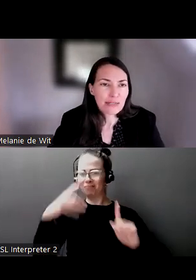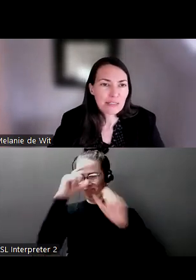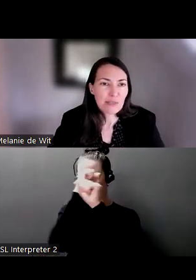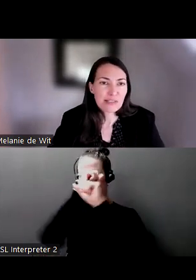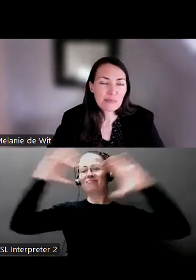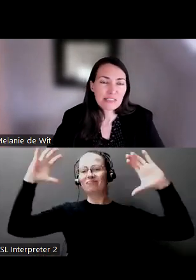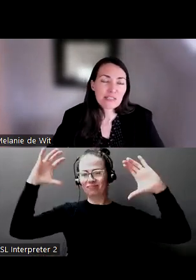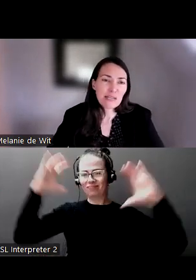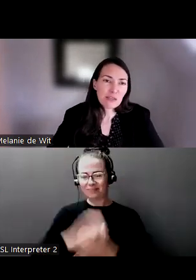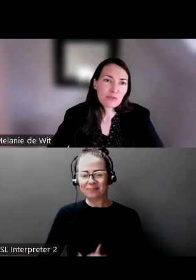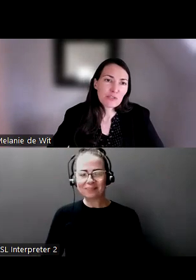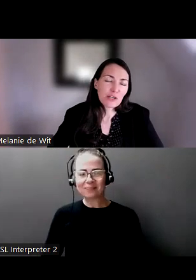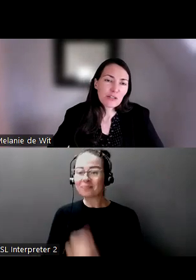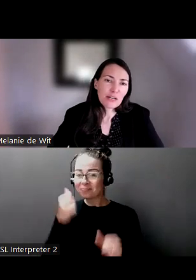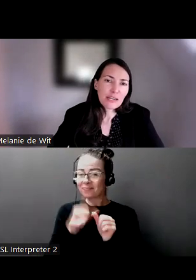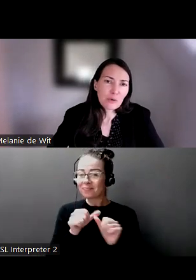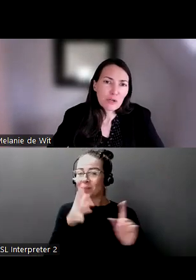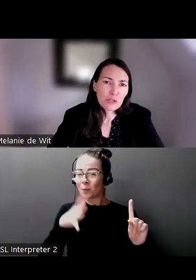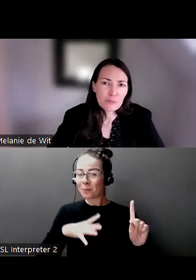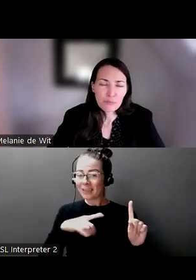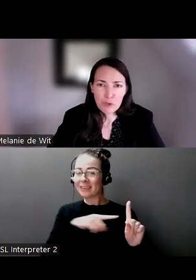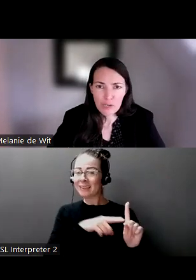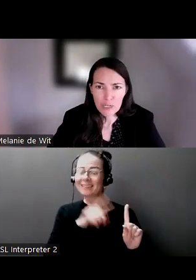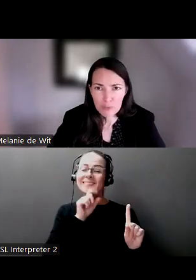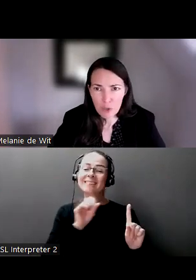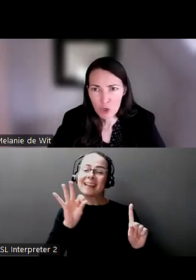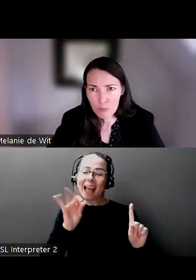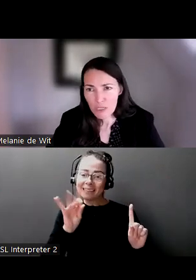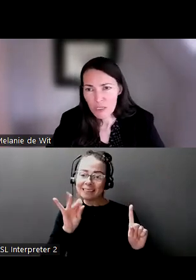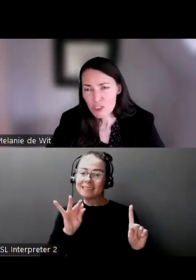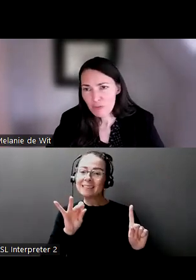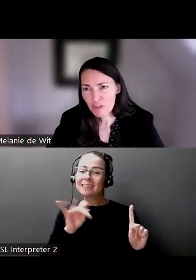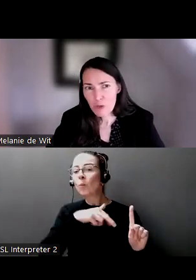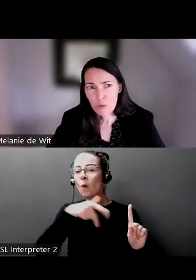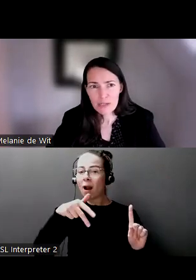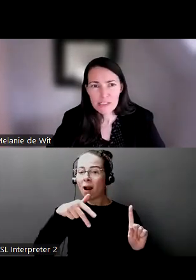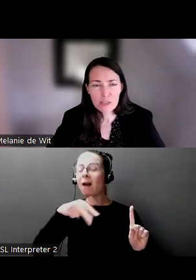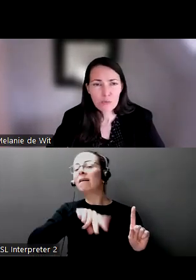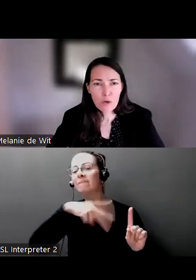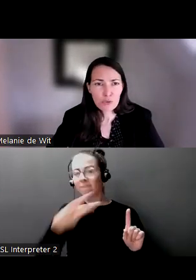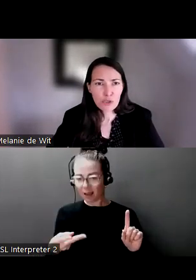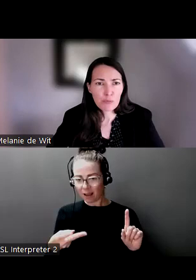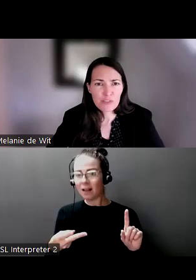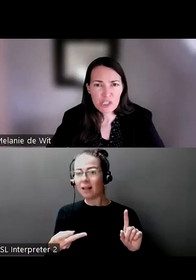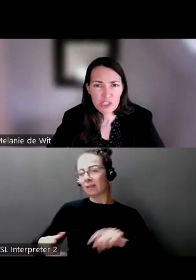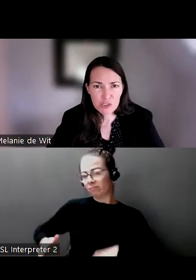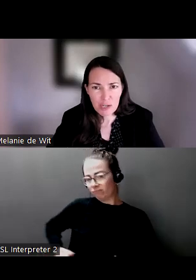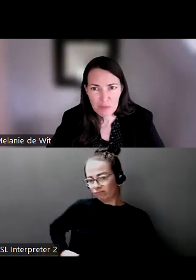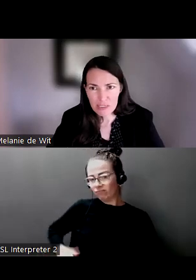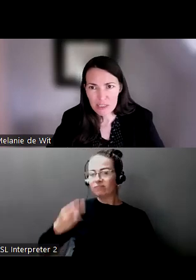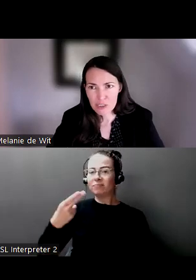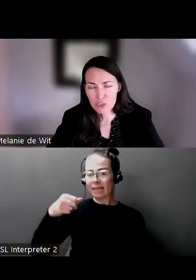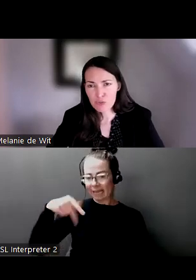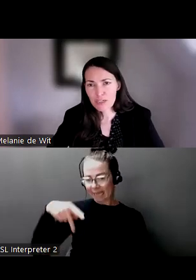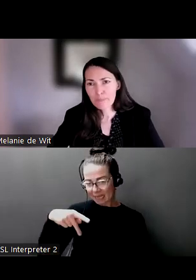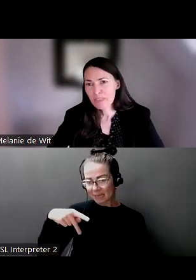going back to Miss Smith, who's our 90-year-old and broke her hip at home. She fell while walking to the washroom. Physicians